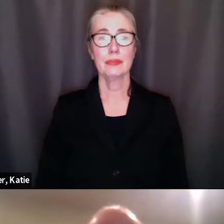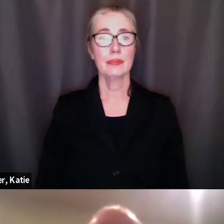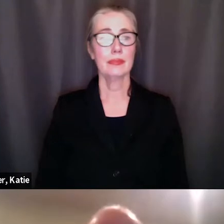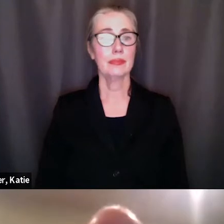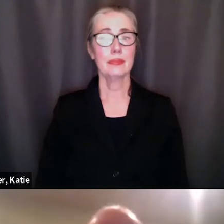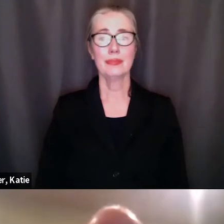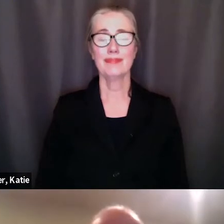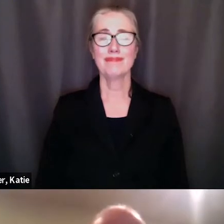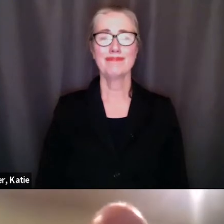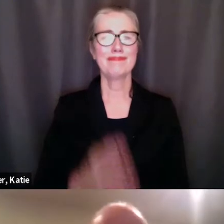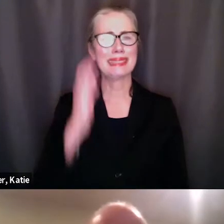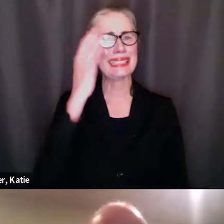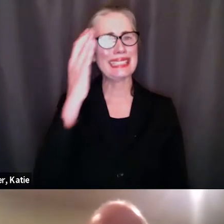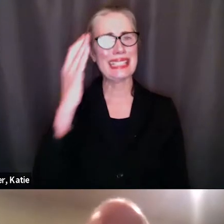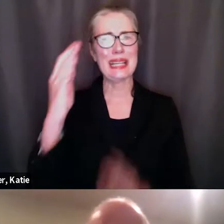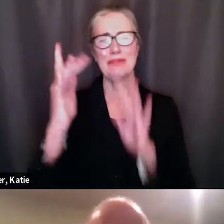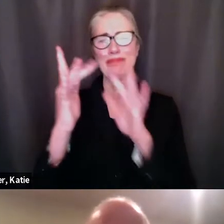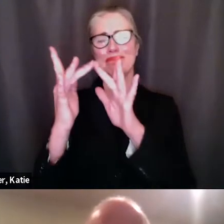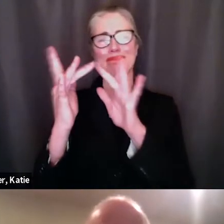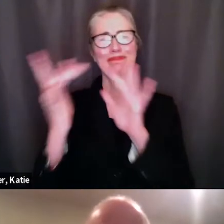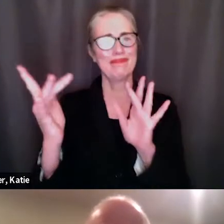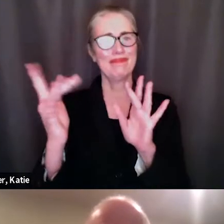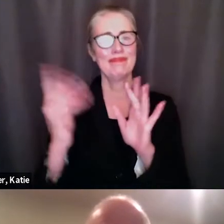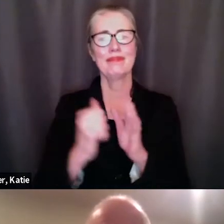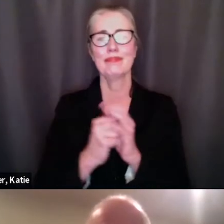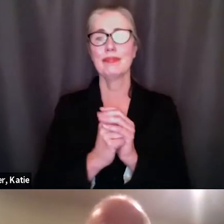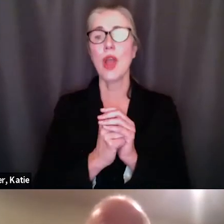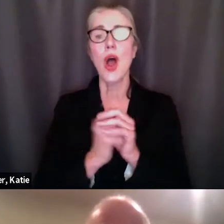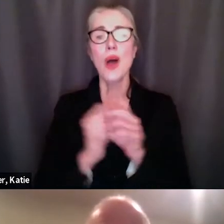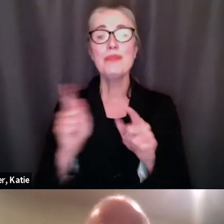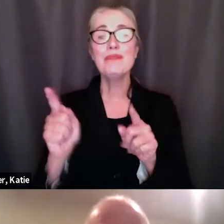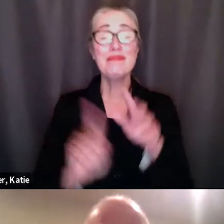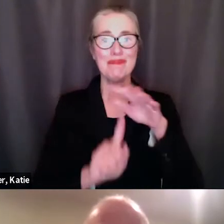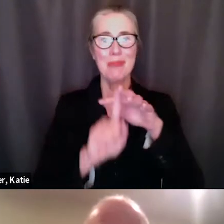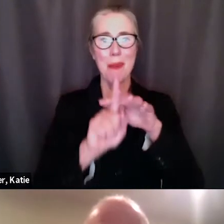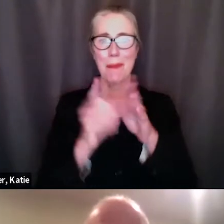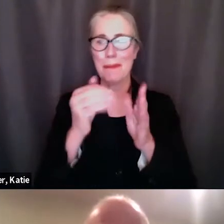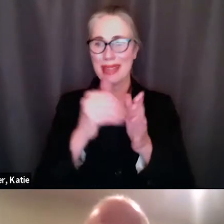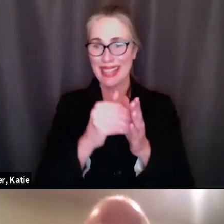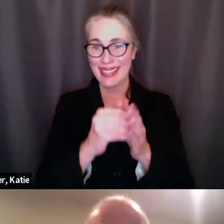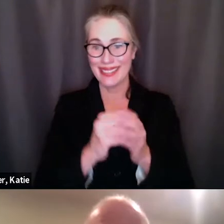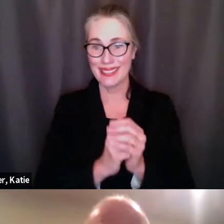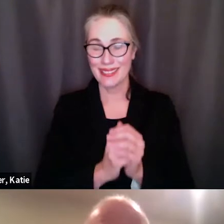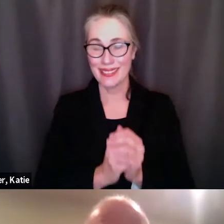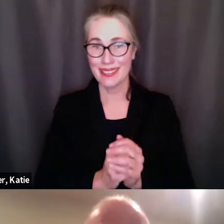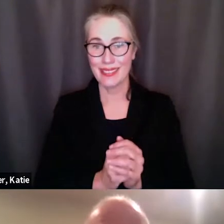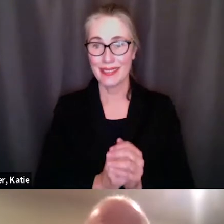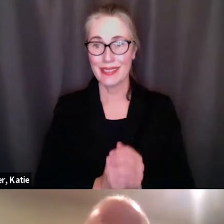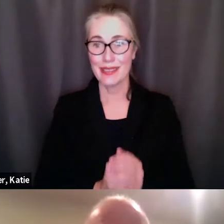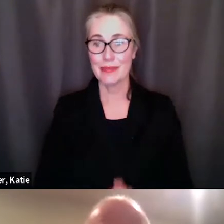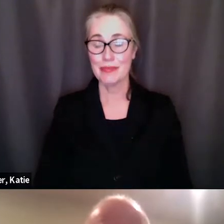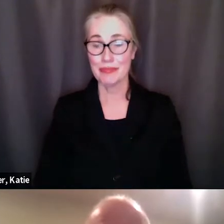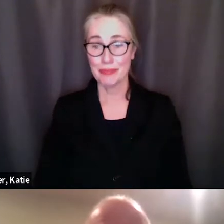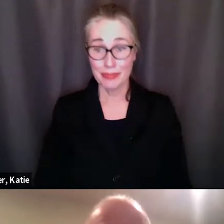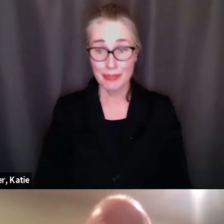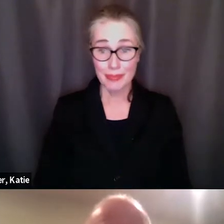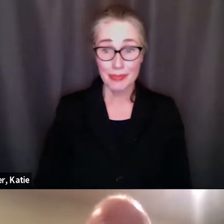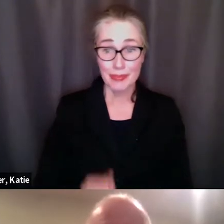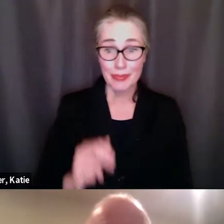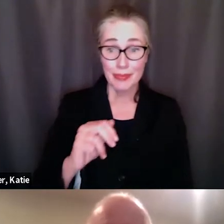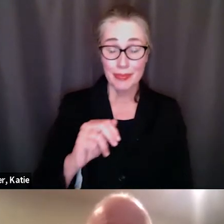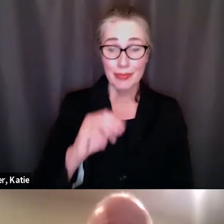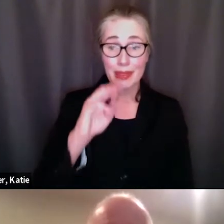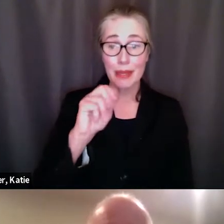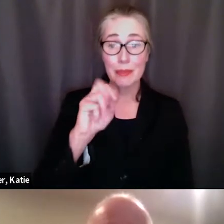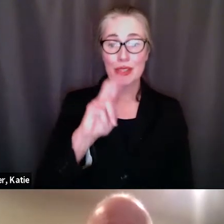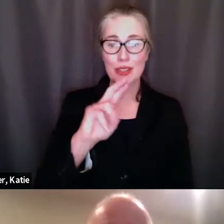apparently we lost connection uh oh are you mr don yes